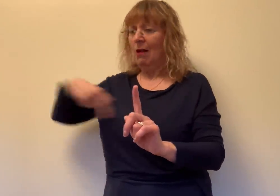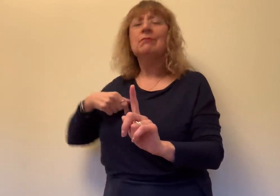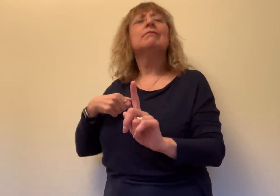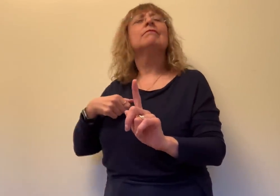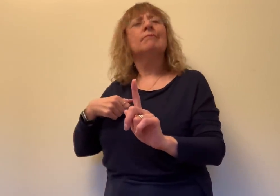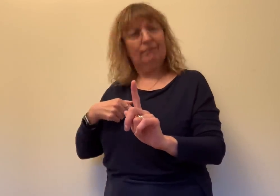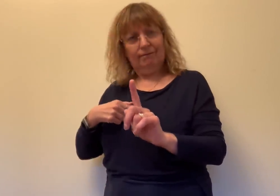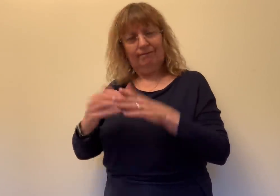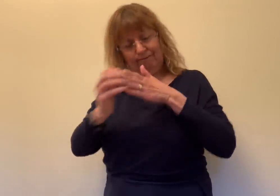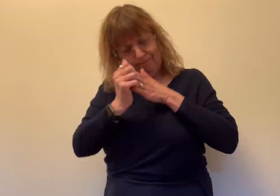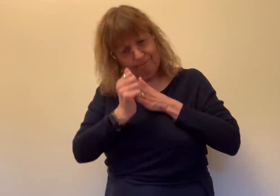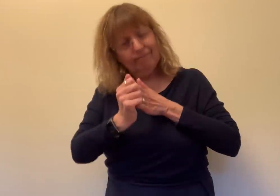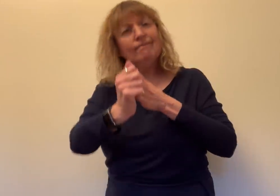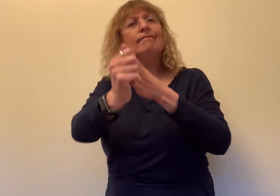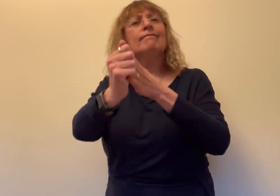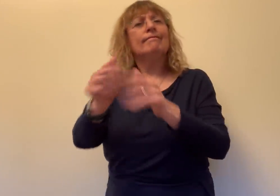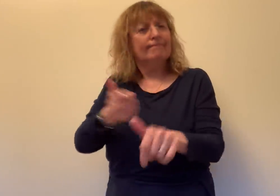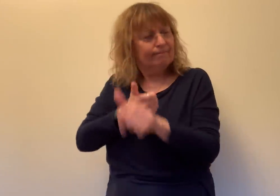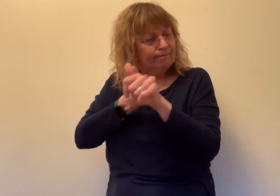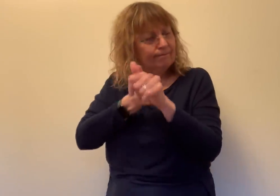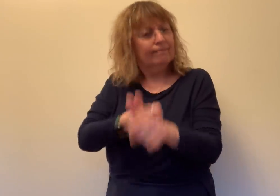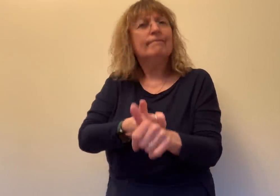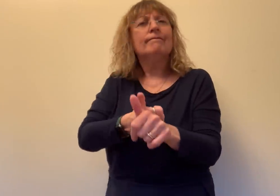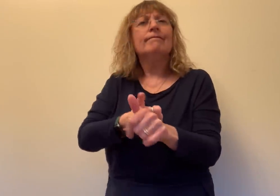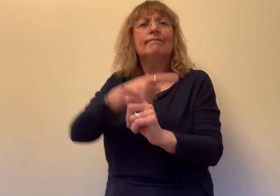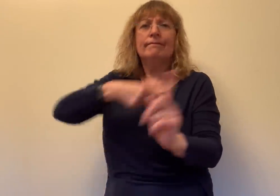and compassion.